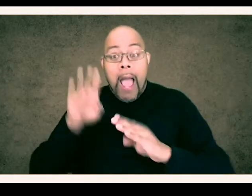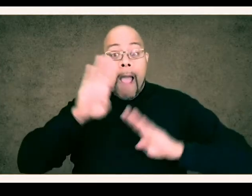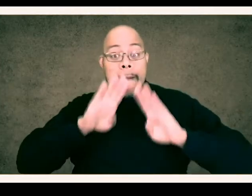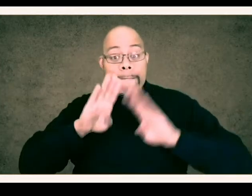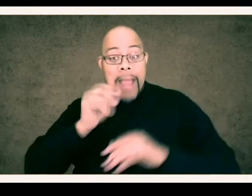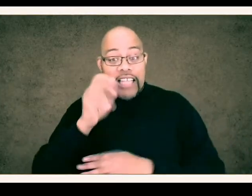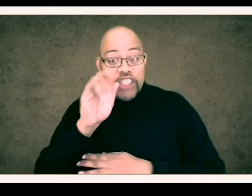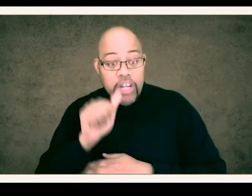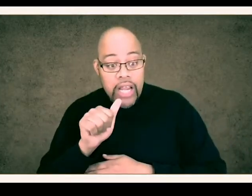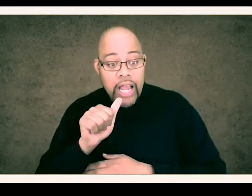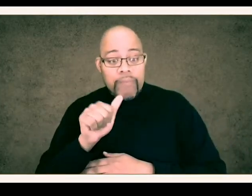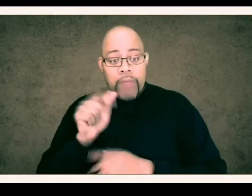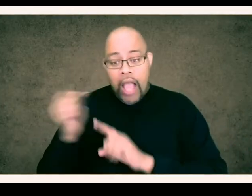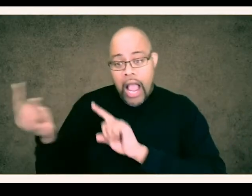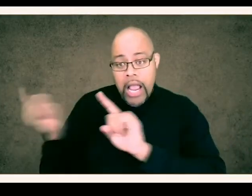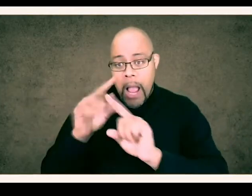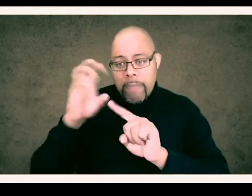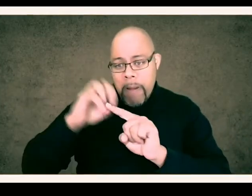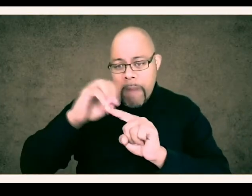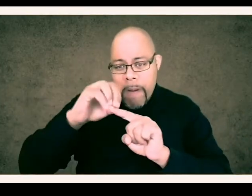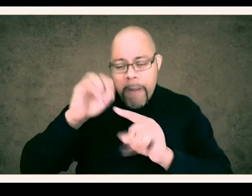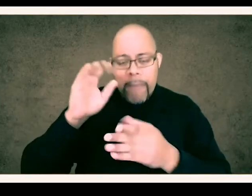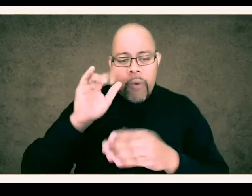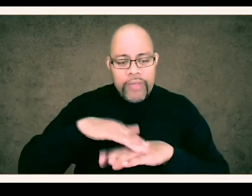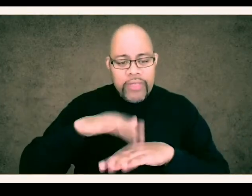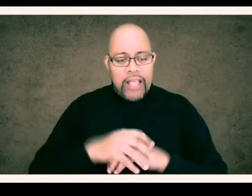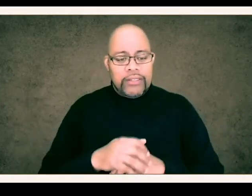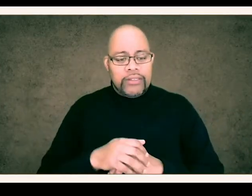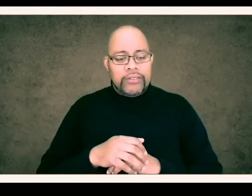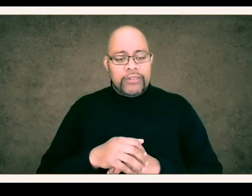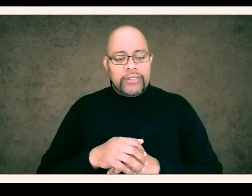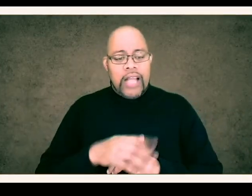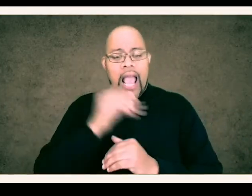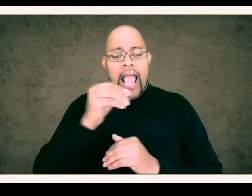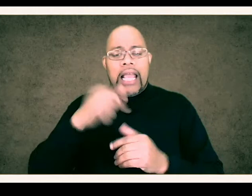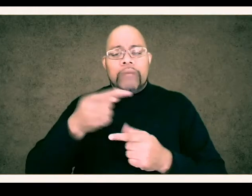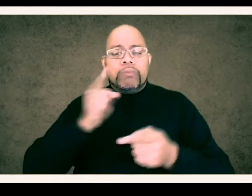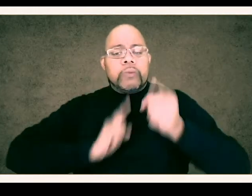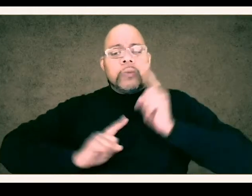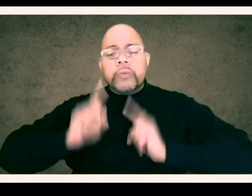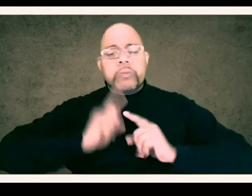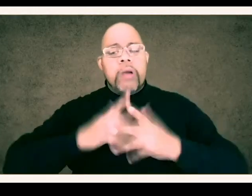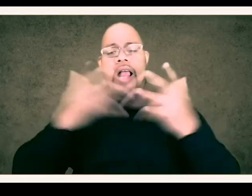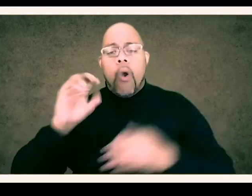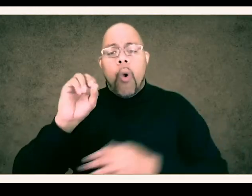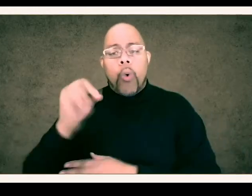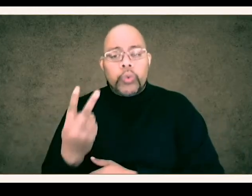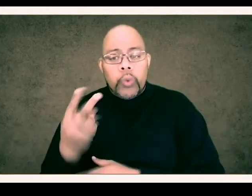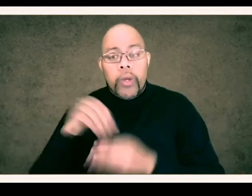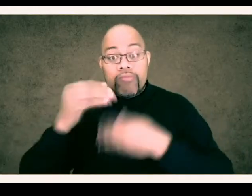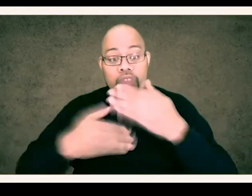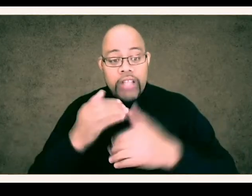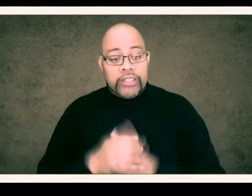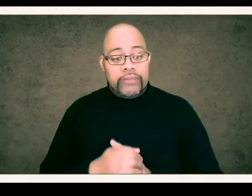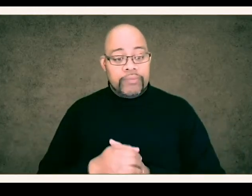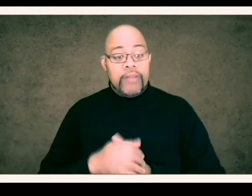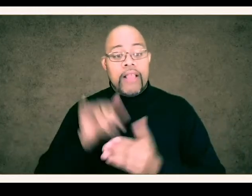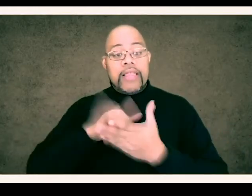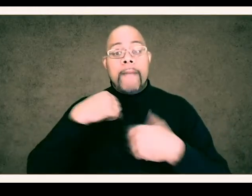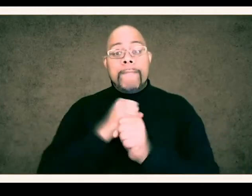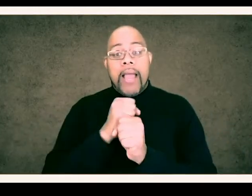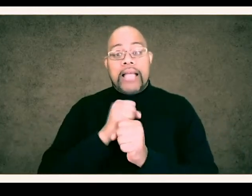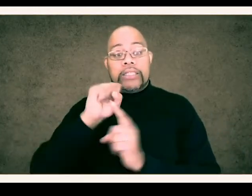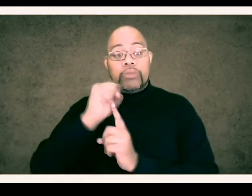bacteria come and they feed on the marine snow or particles and consume a ton of oxygen in the process. This